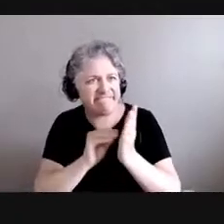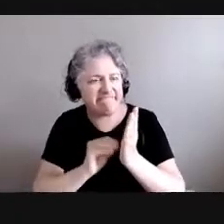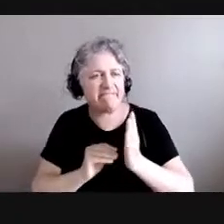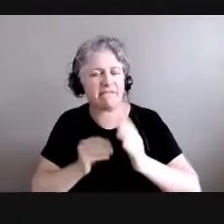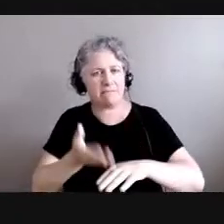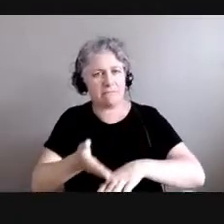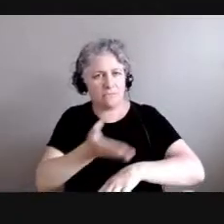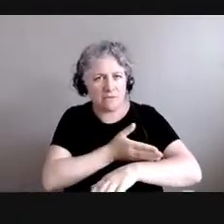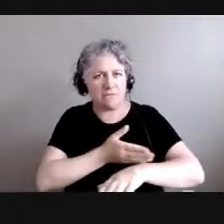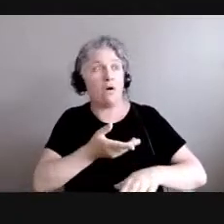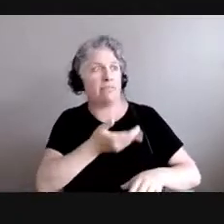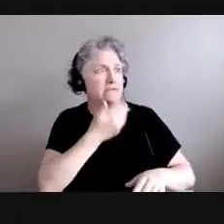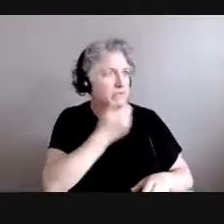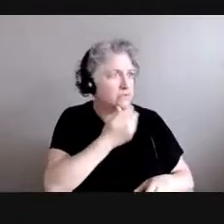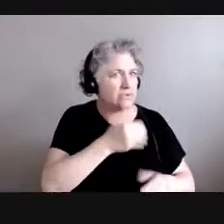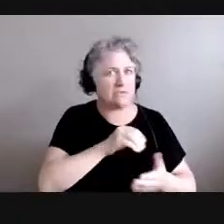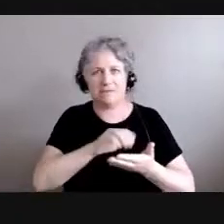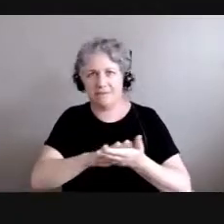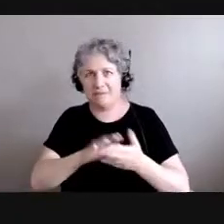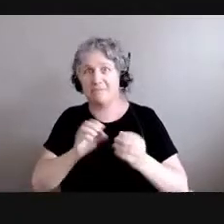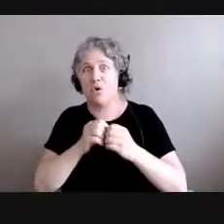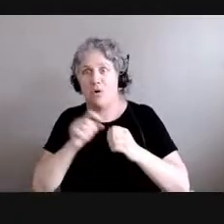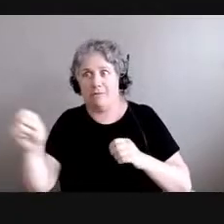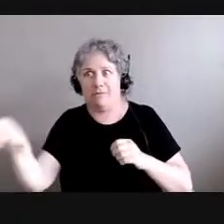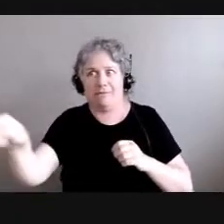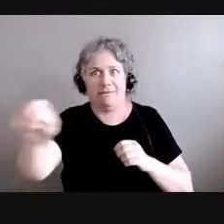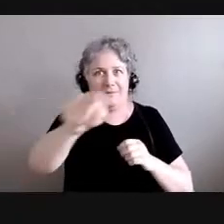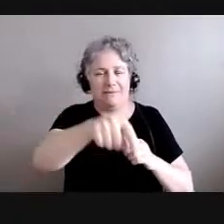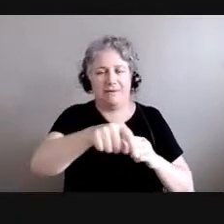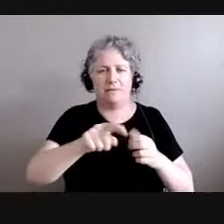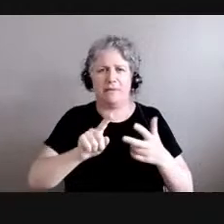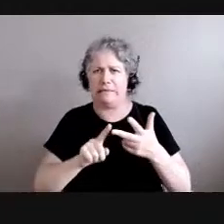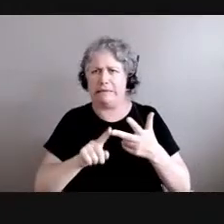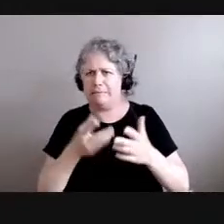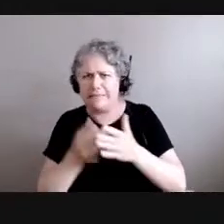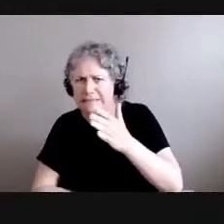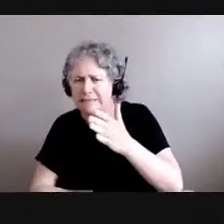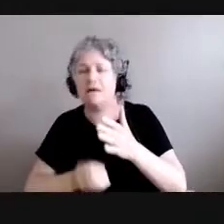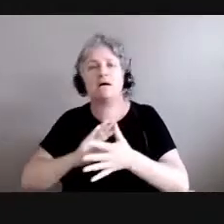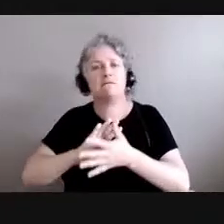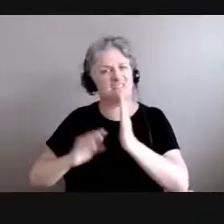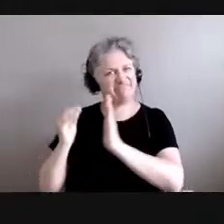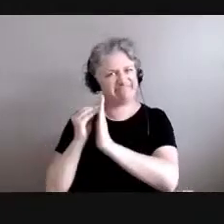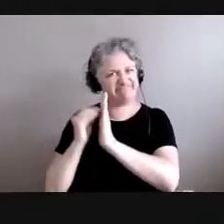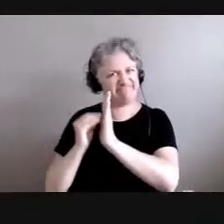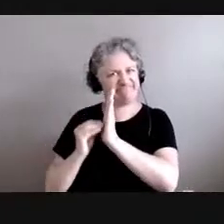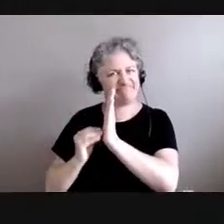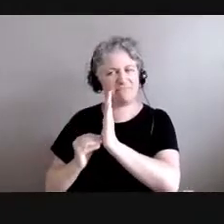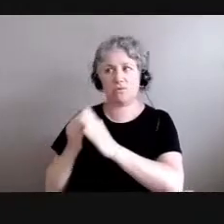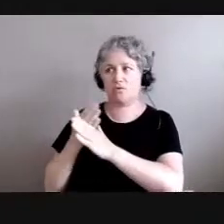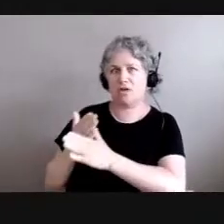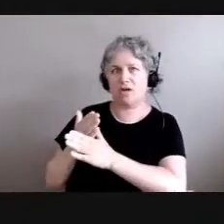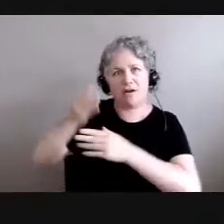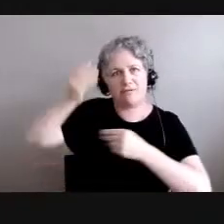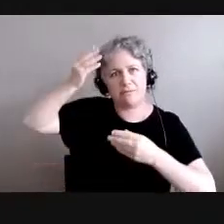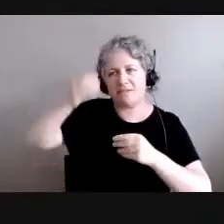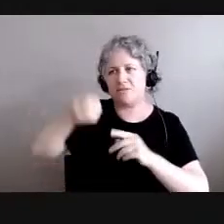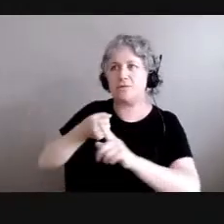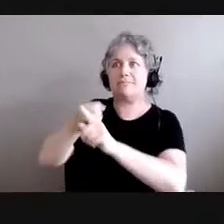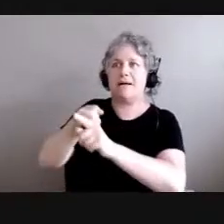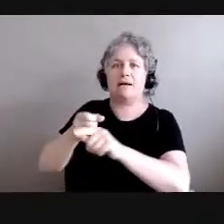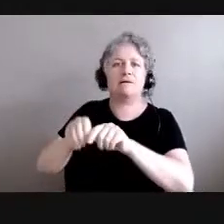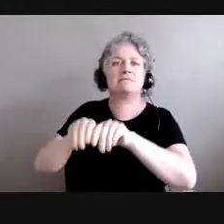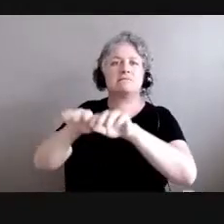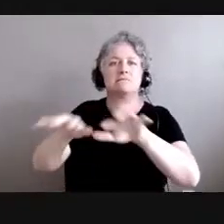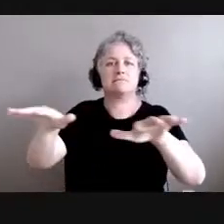This is really good. We should put this in more spaces. So to be able to actually share that information for